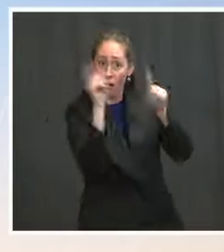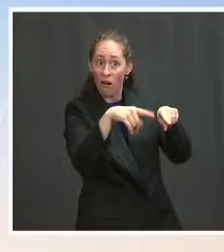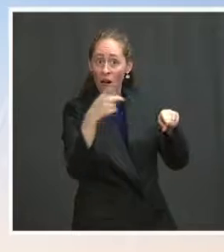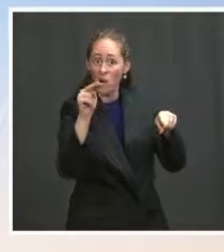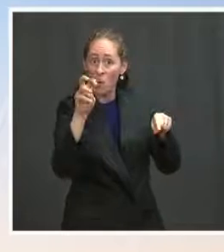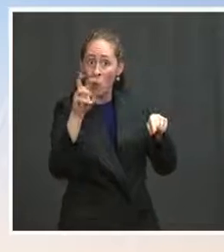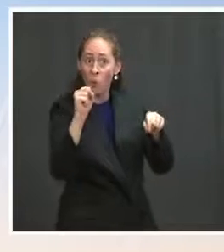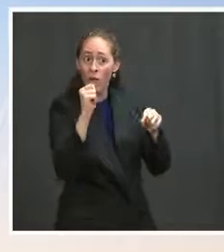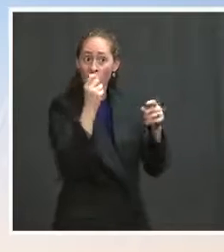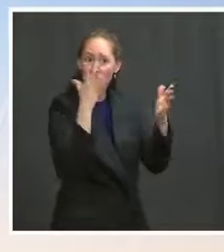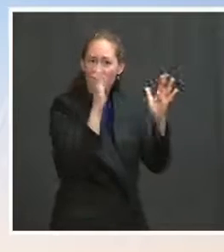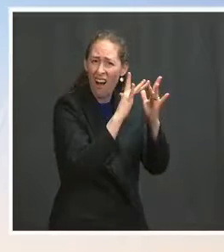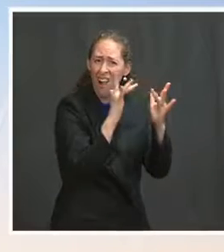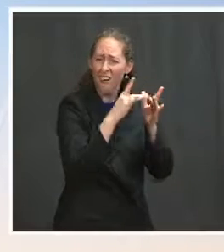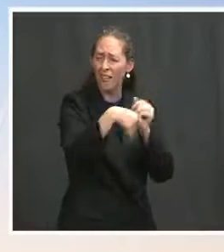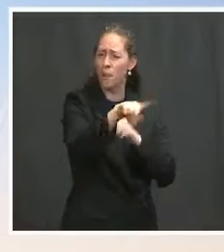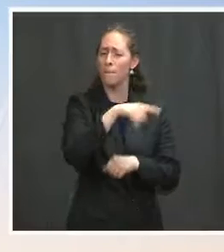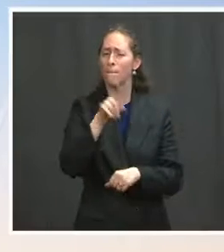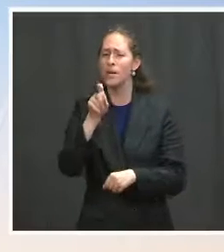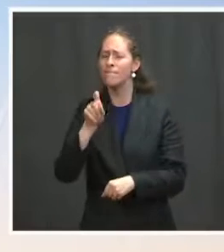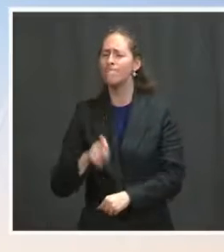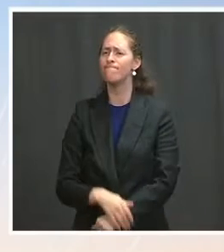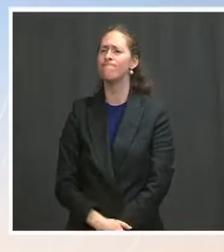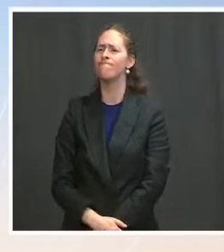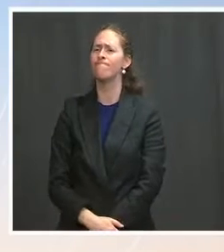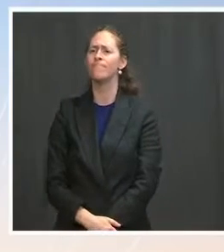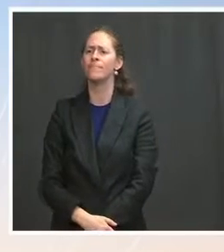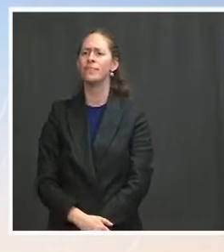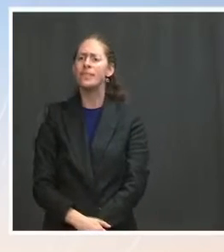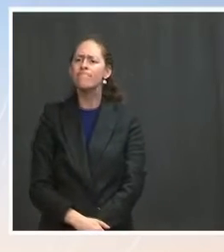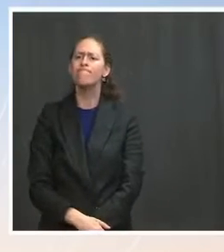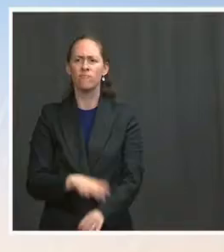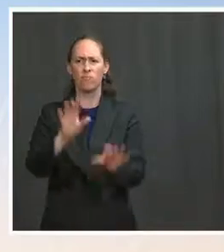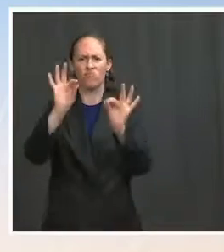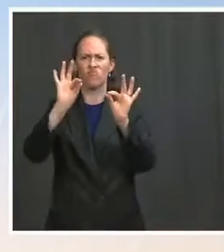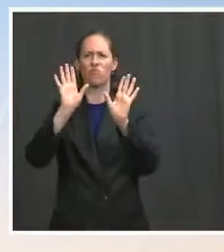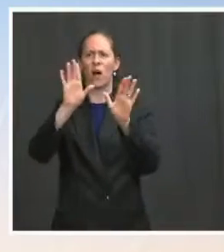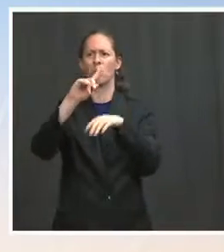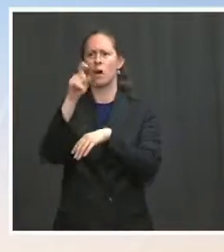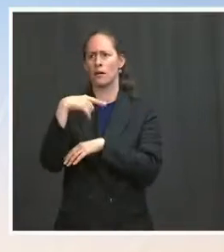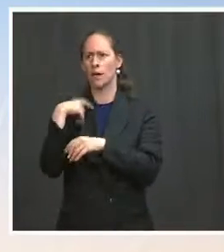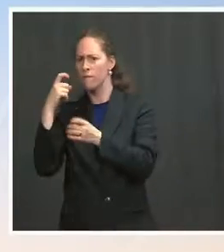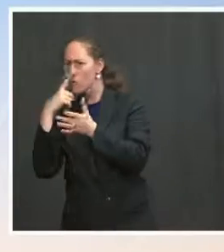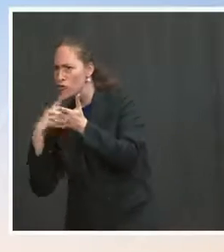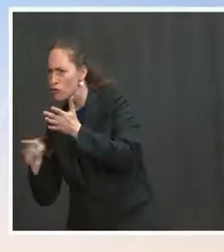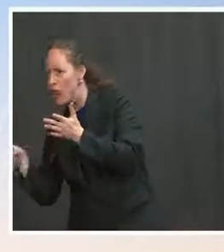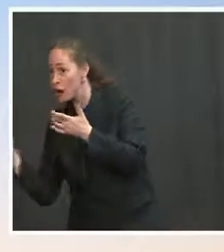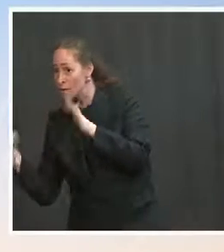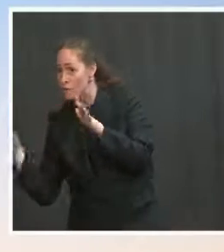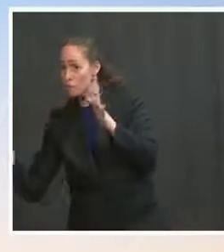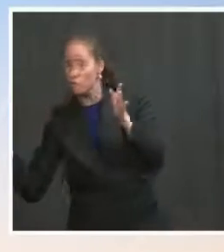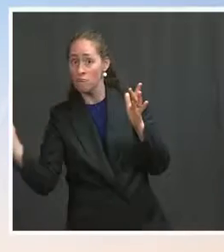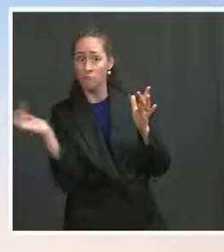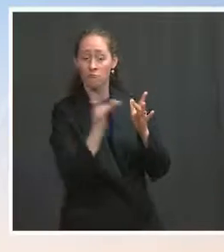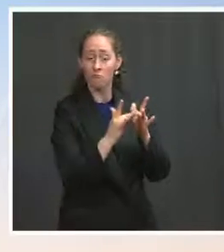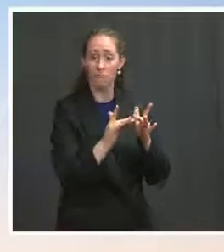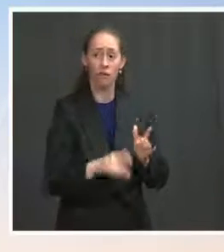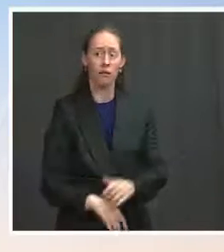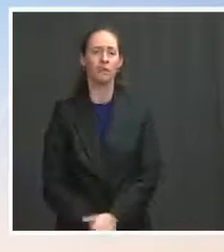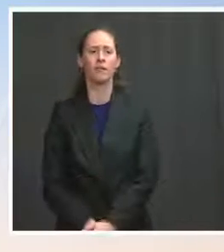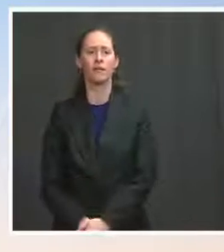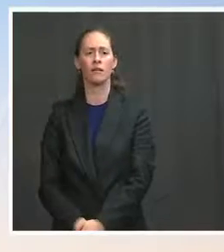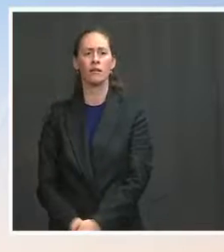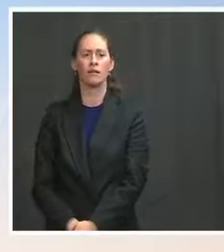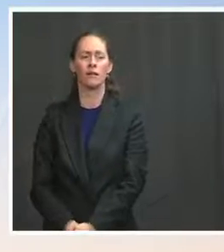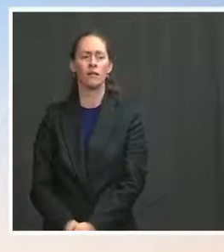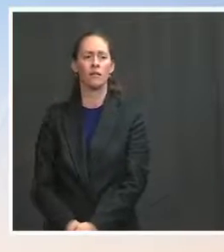our outreach team and some other senior members of the team to see if they have been engaged directly with them. I don't know if Also, they when may. it comes to the president